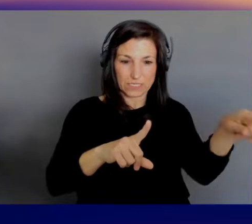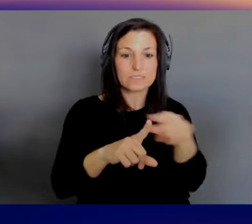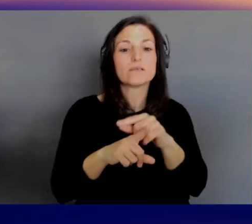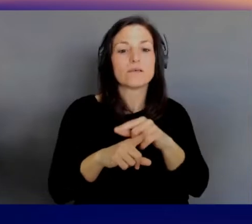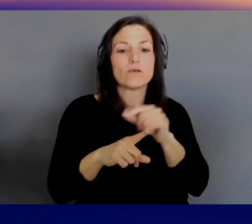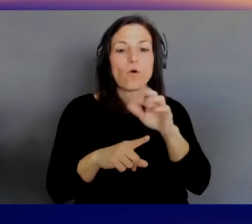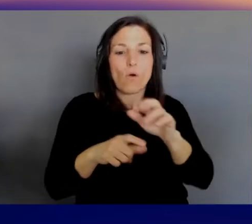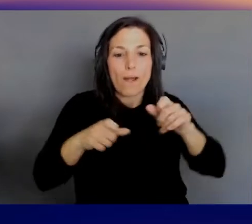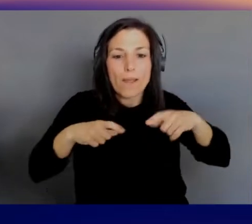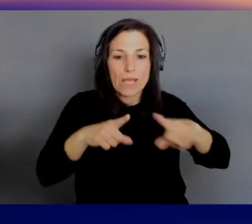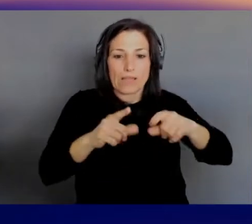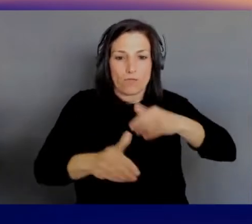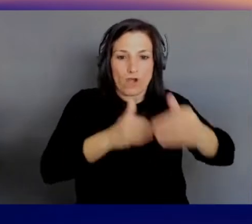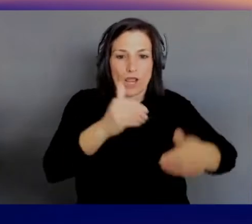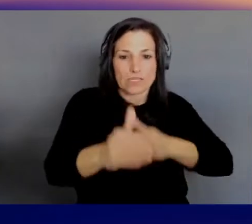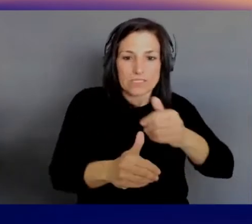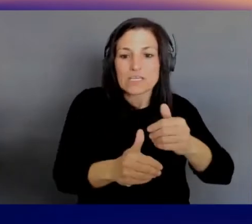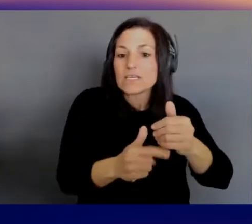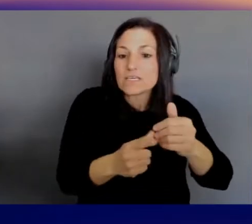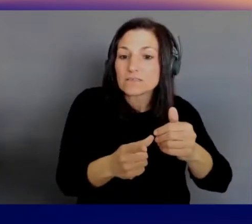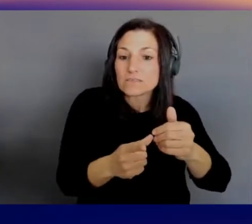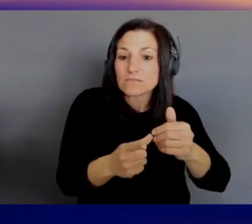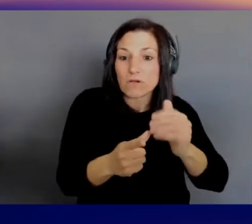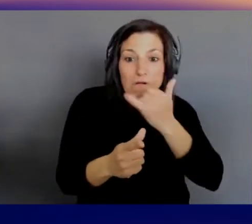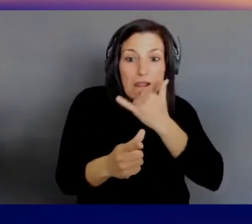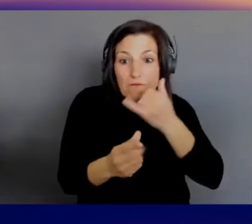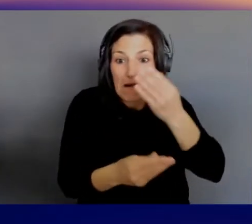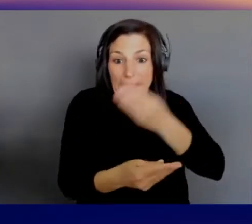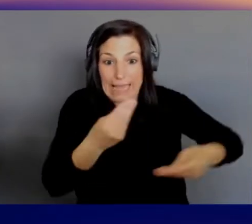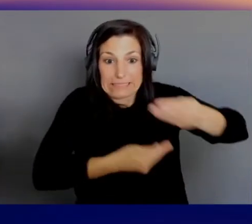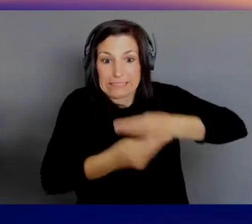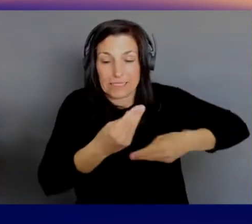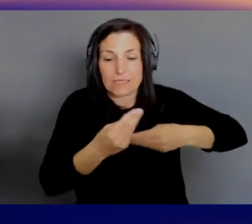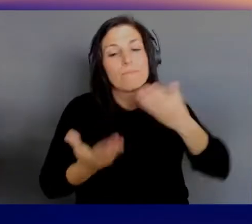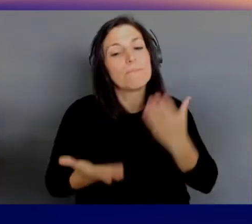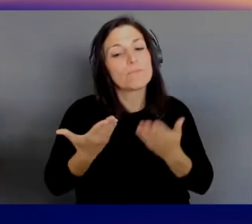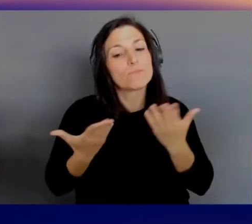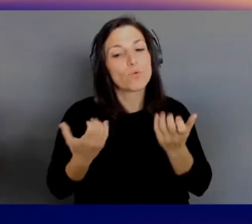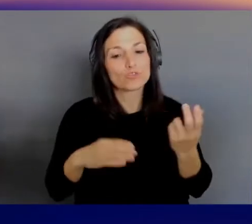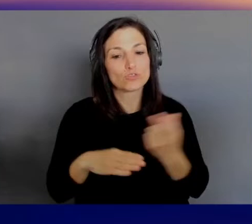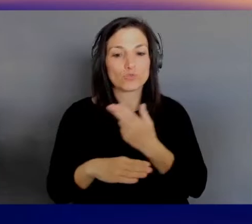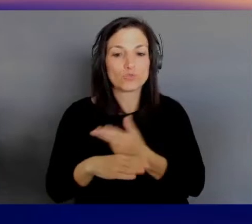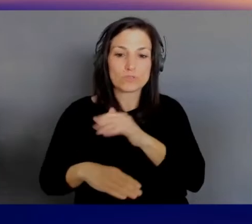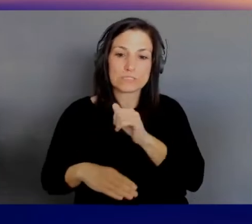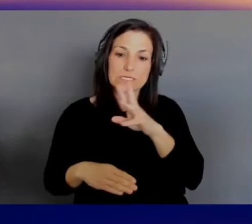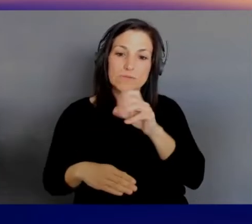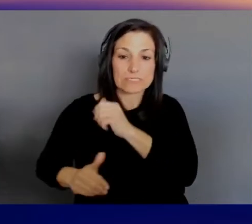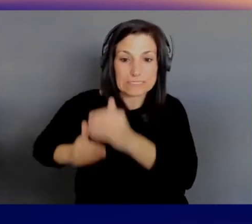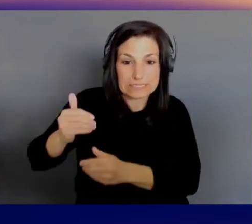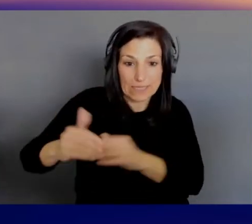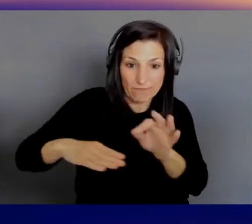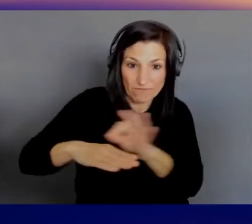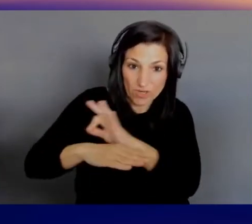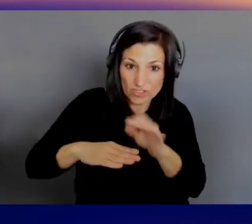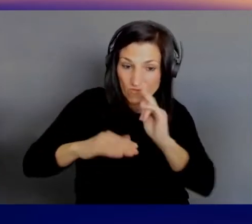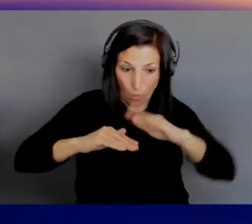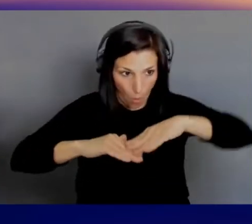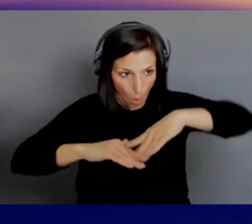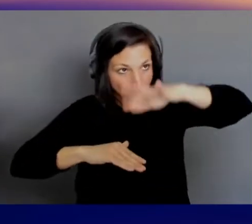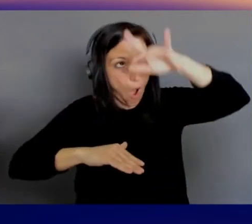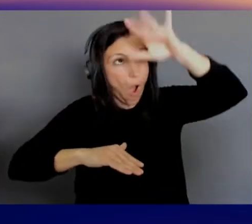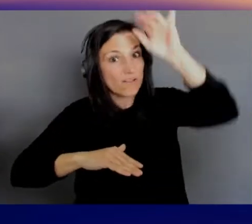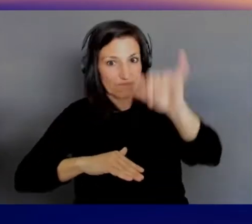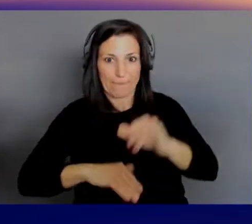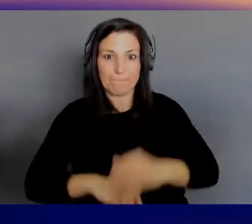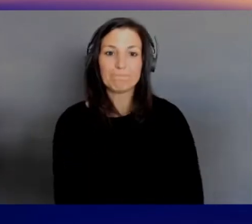where you might want to use Step Functions. So Step Functions is for addressing all those queries. Now, going forward, what are